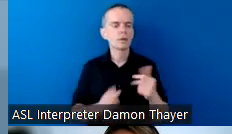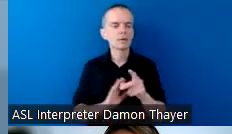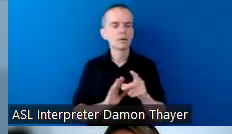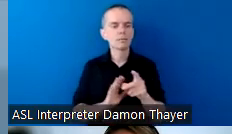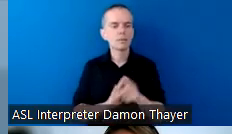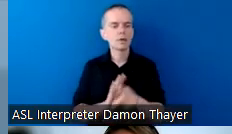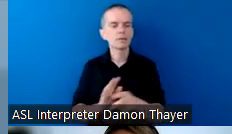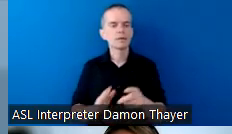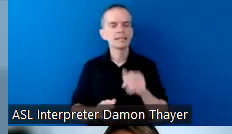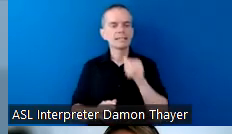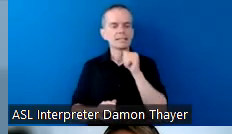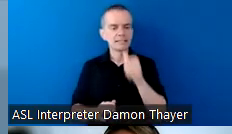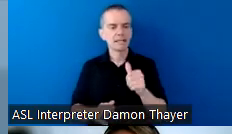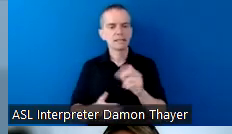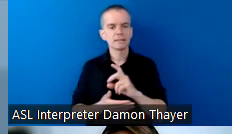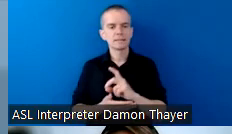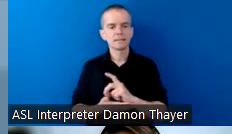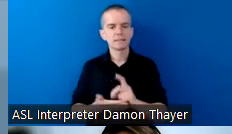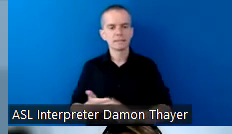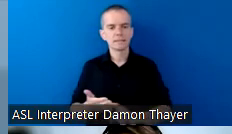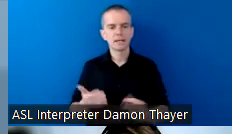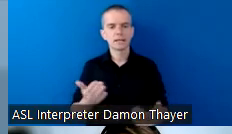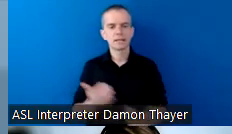design a new building